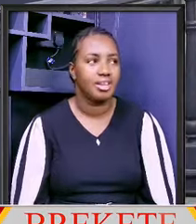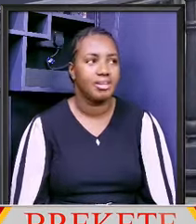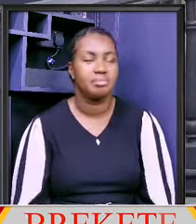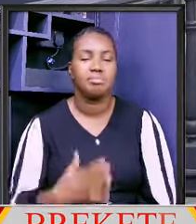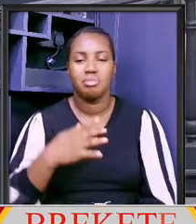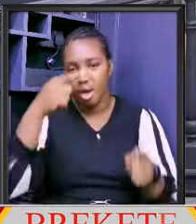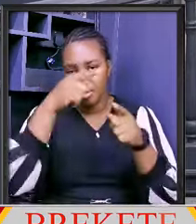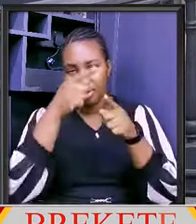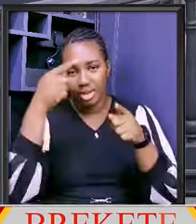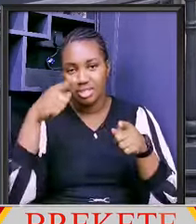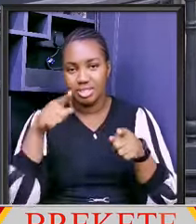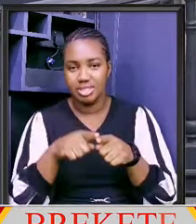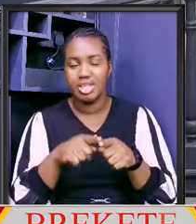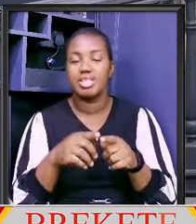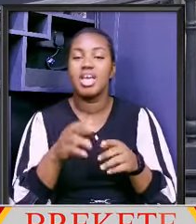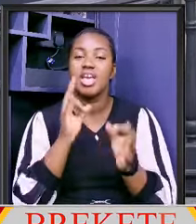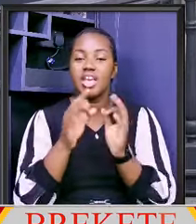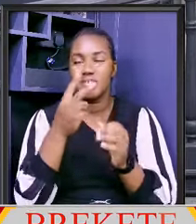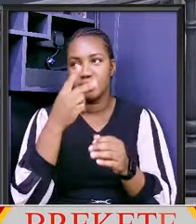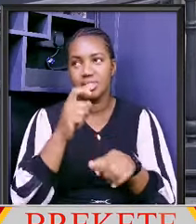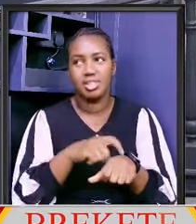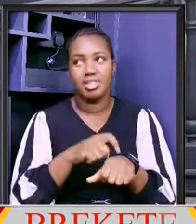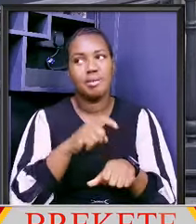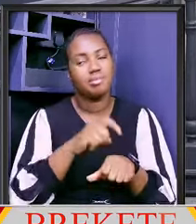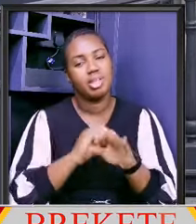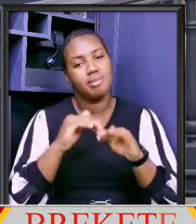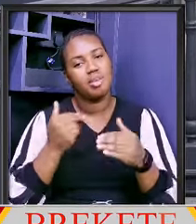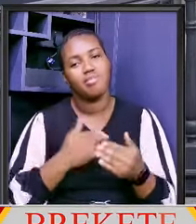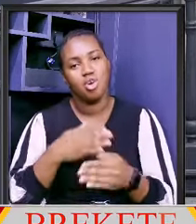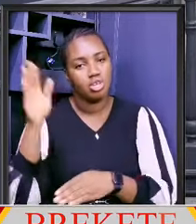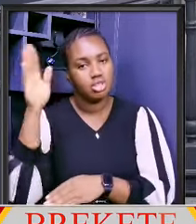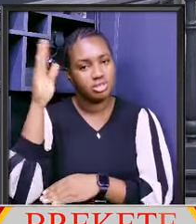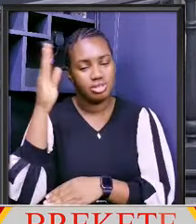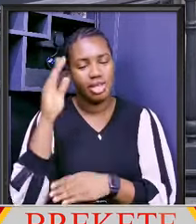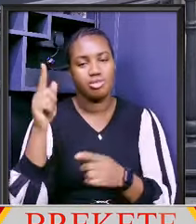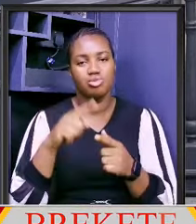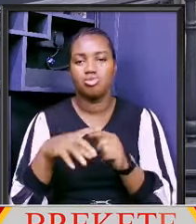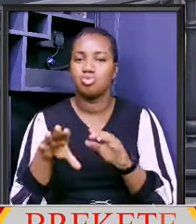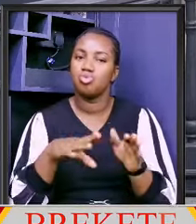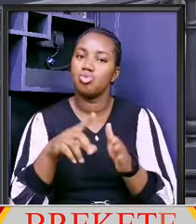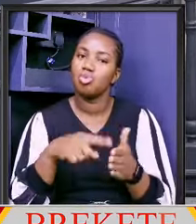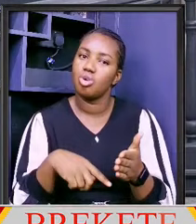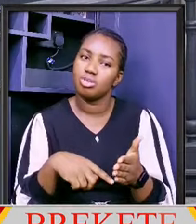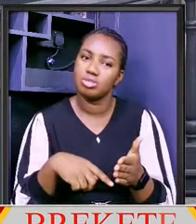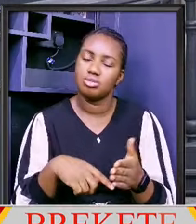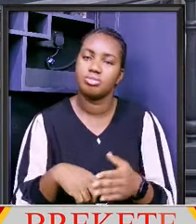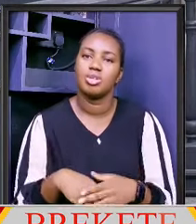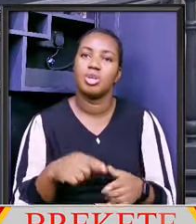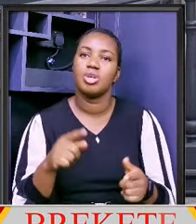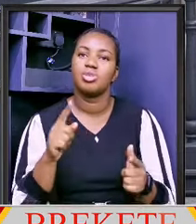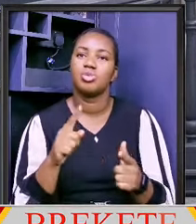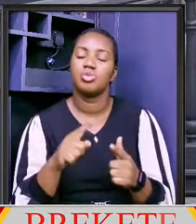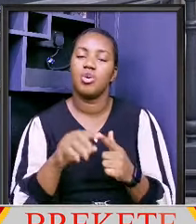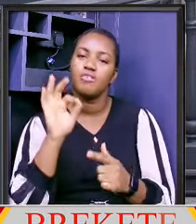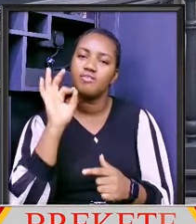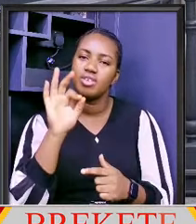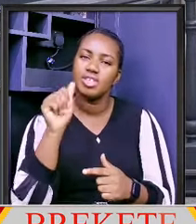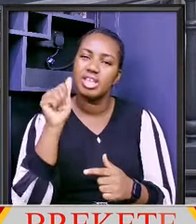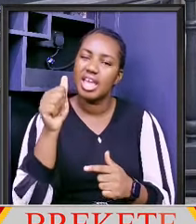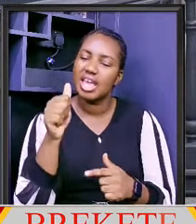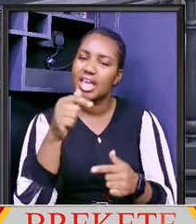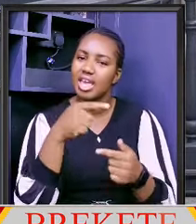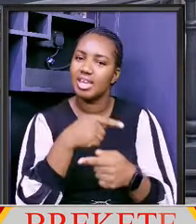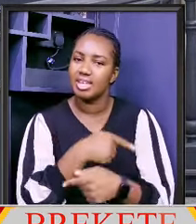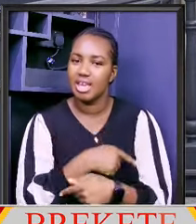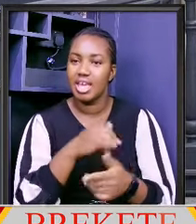My brothers, my sisters, if an election and assist time, don't they give us signal to do it in signal. Make we fix a date where